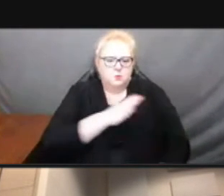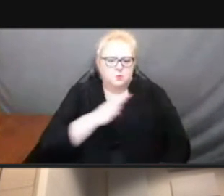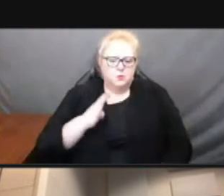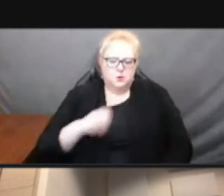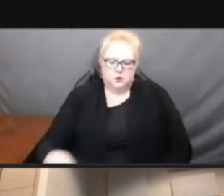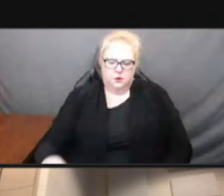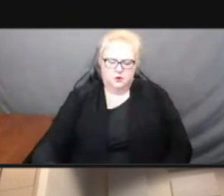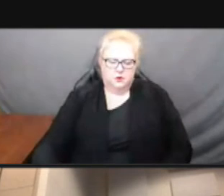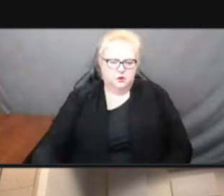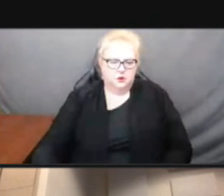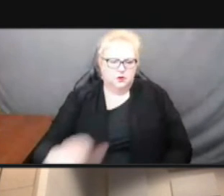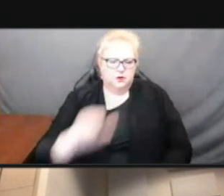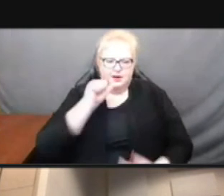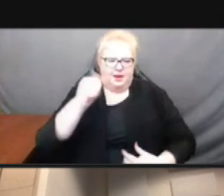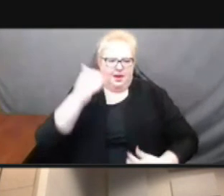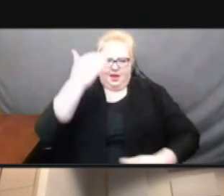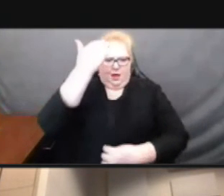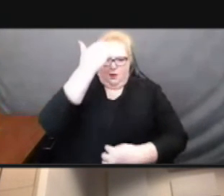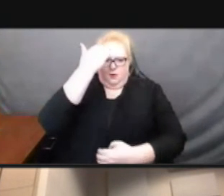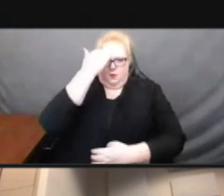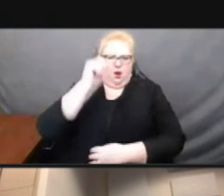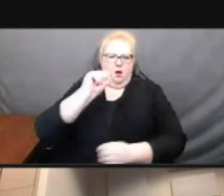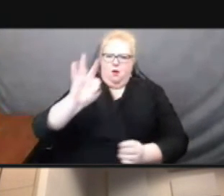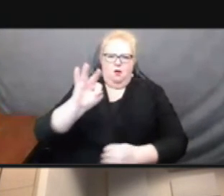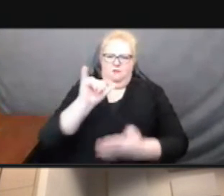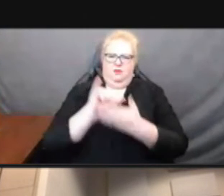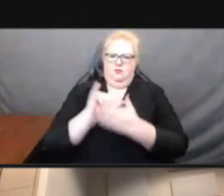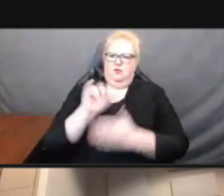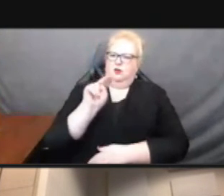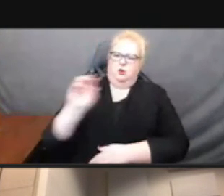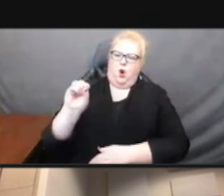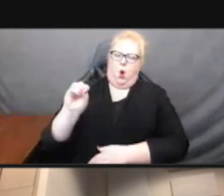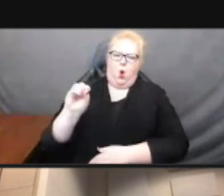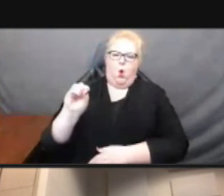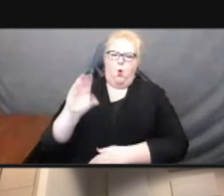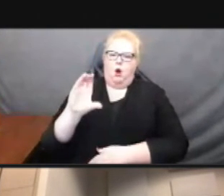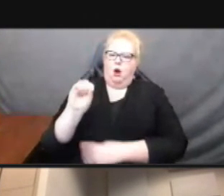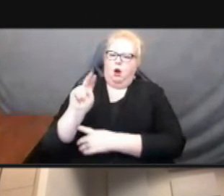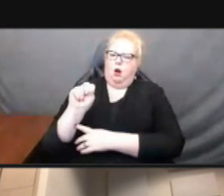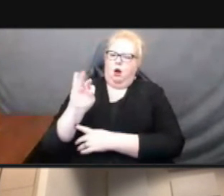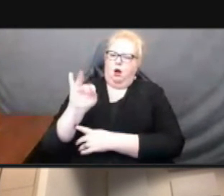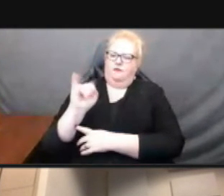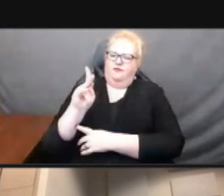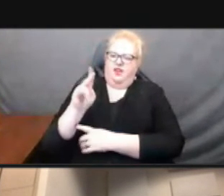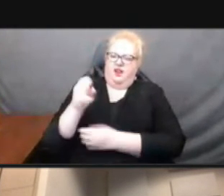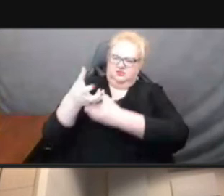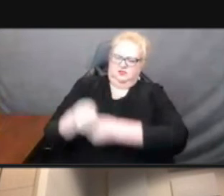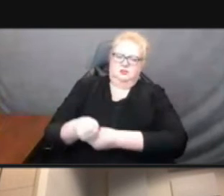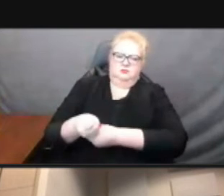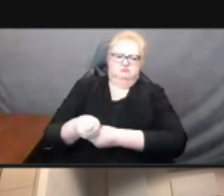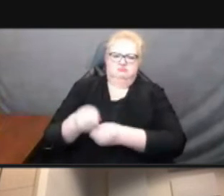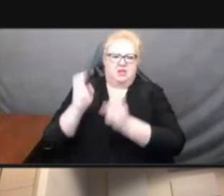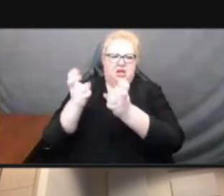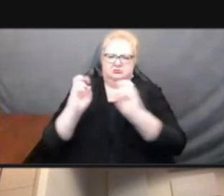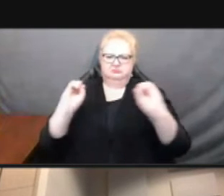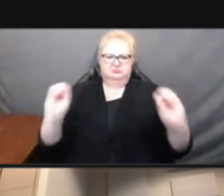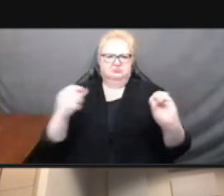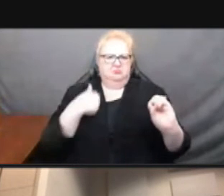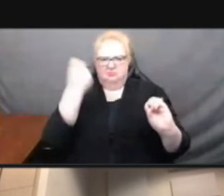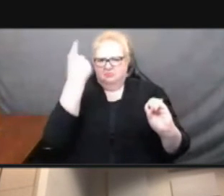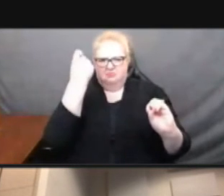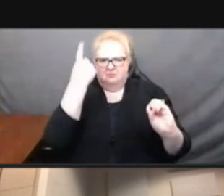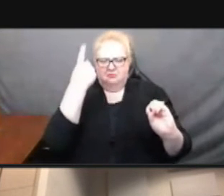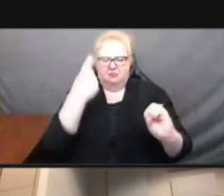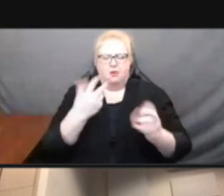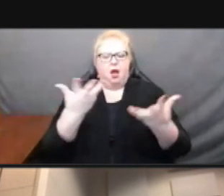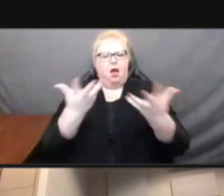really wasn't aware of a no confidence issue tonight. Just wanted to kind of give you a better picture from the inside about the police department.